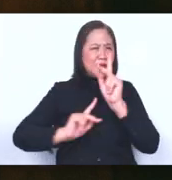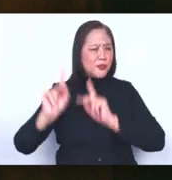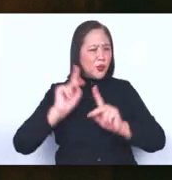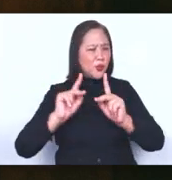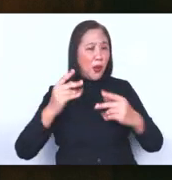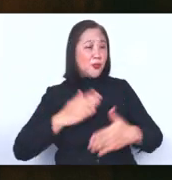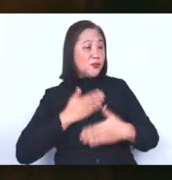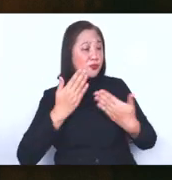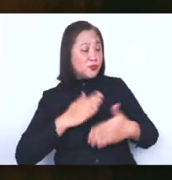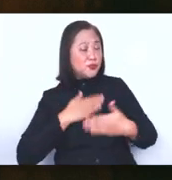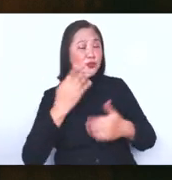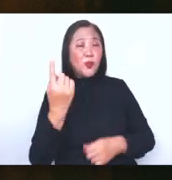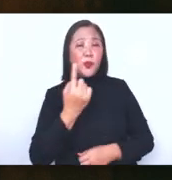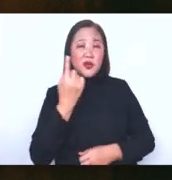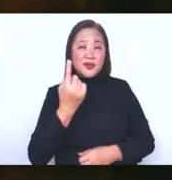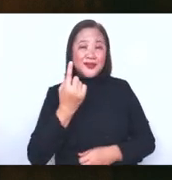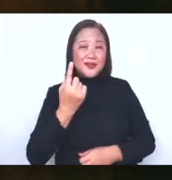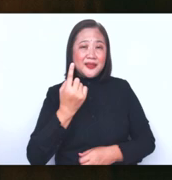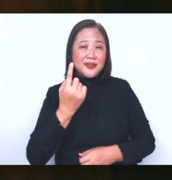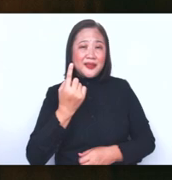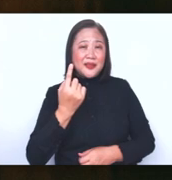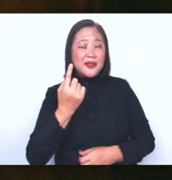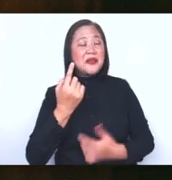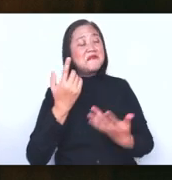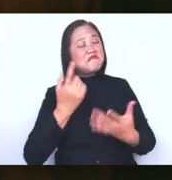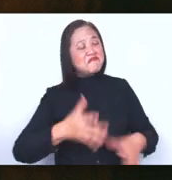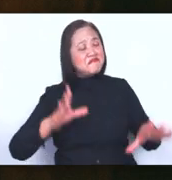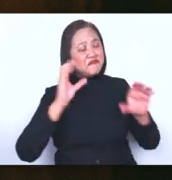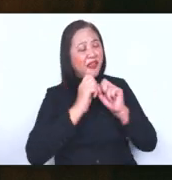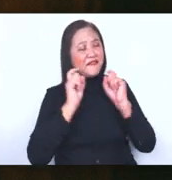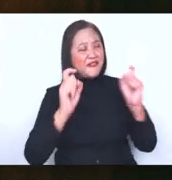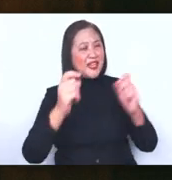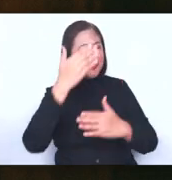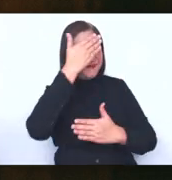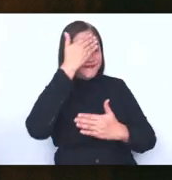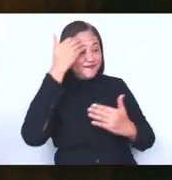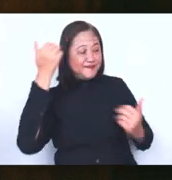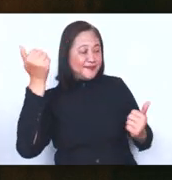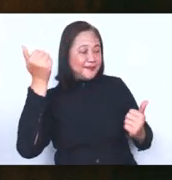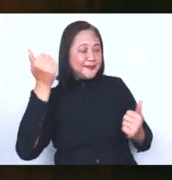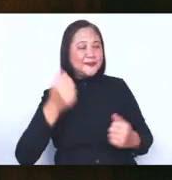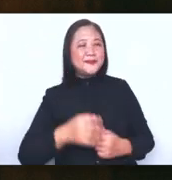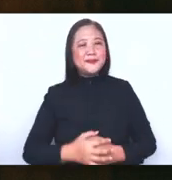matutuwa lang at agad-agad din namang makakalimot.